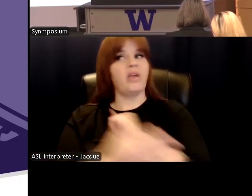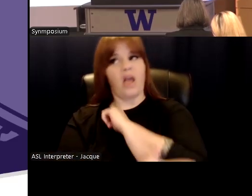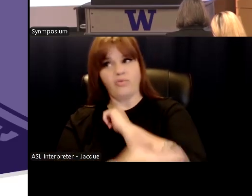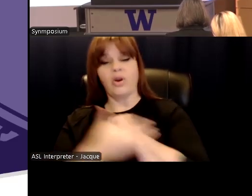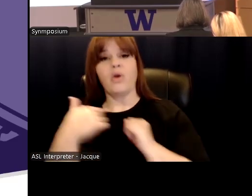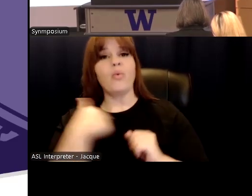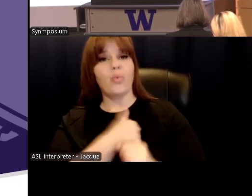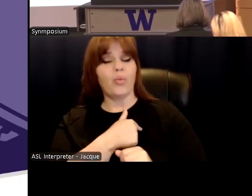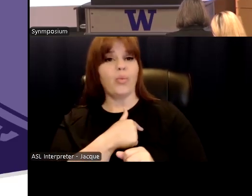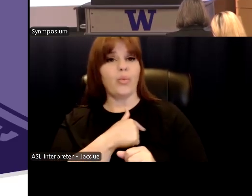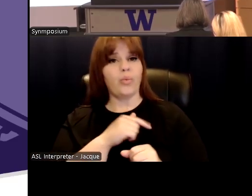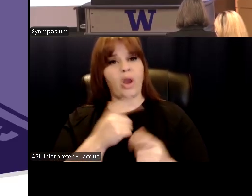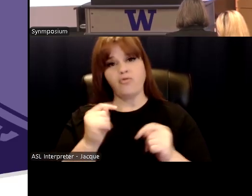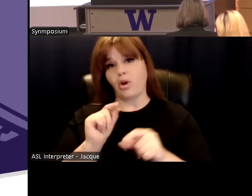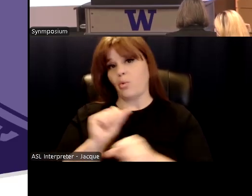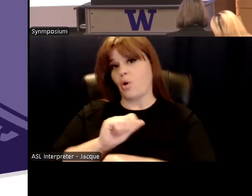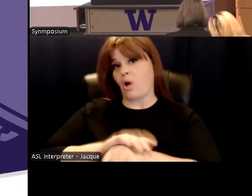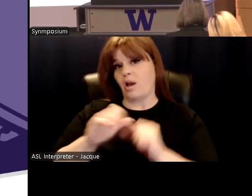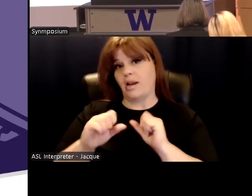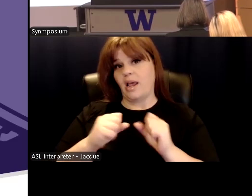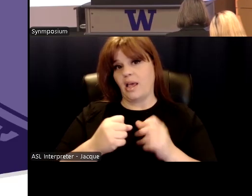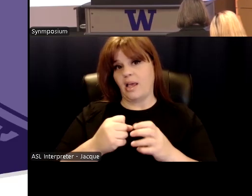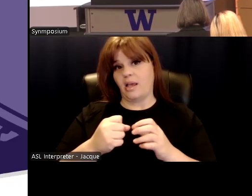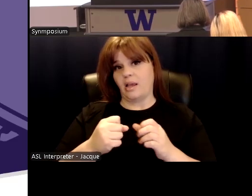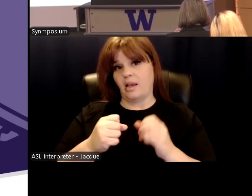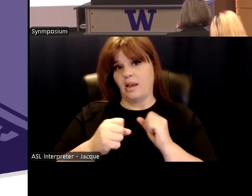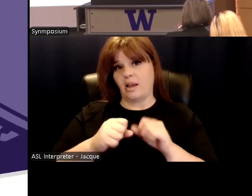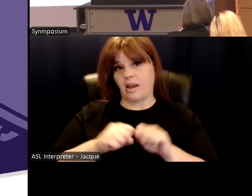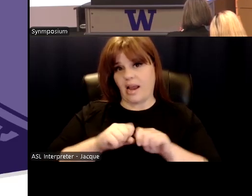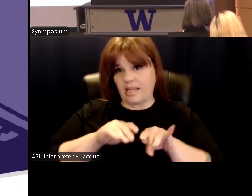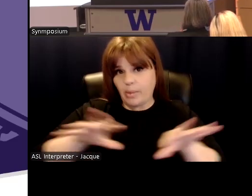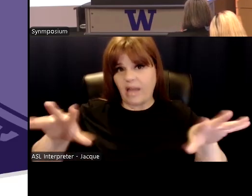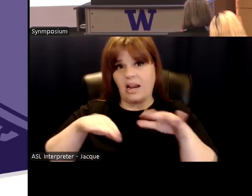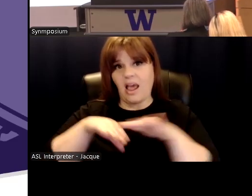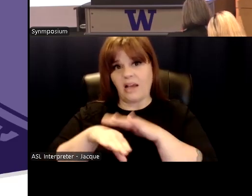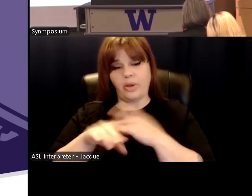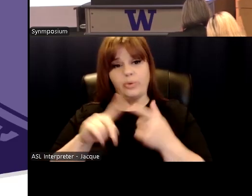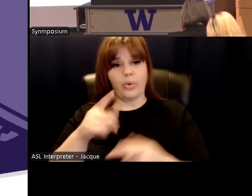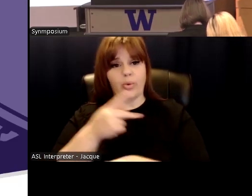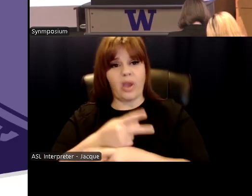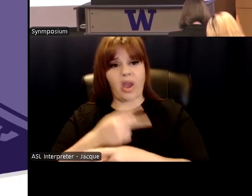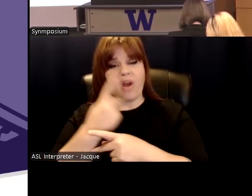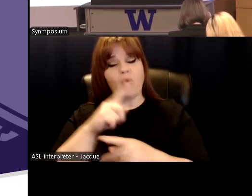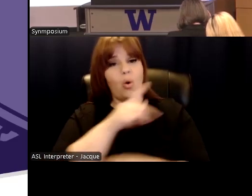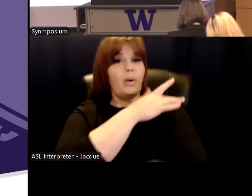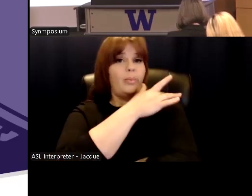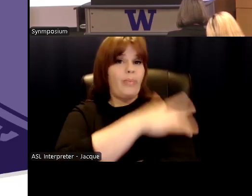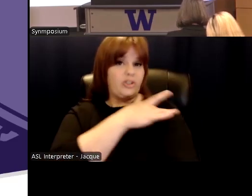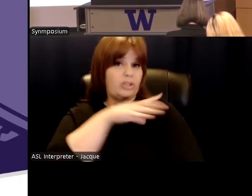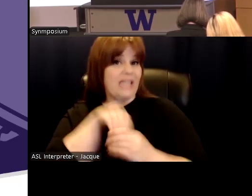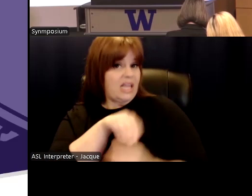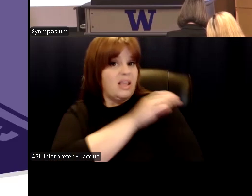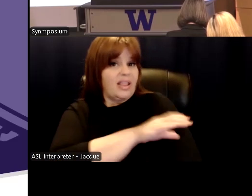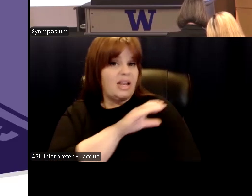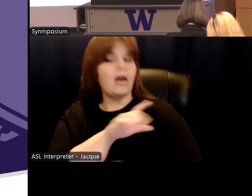are working to expand access to care, not only for patients in our clinic, but we're